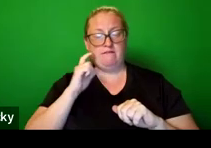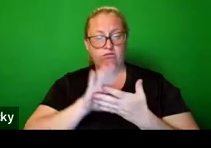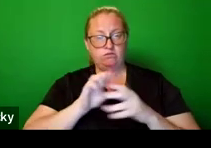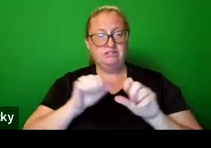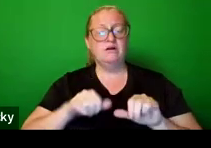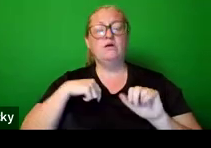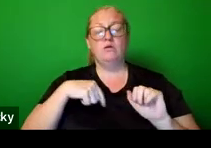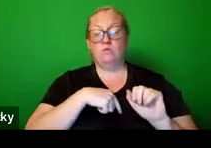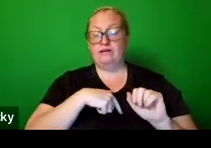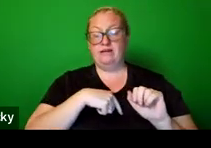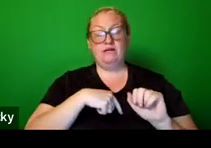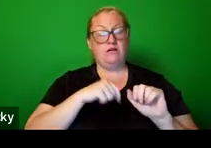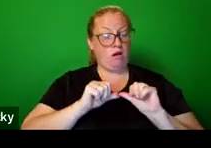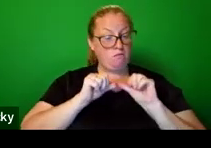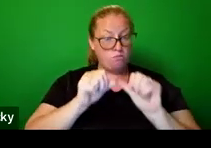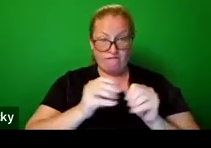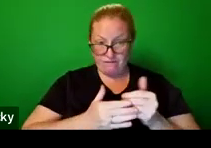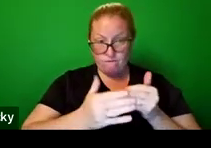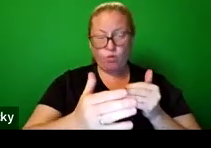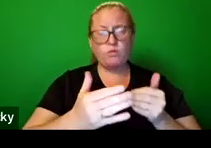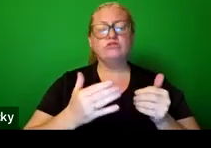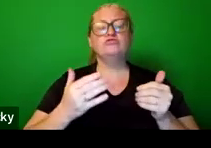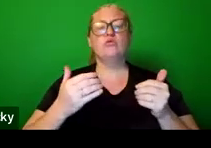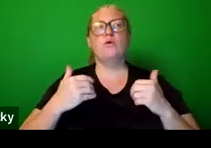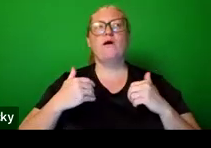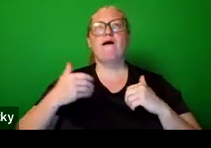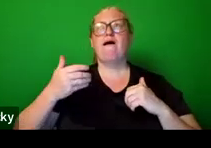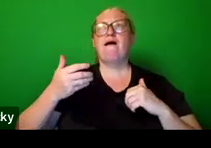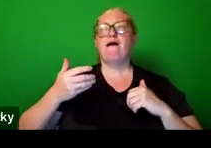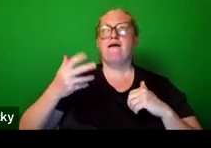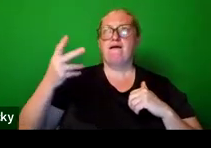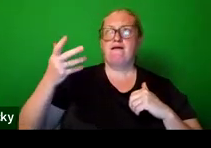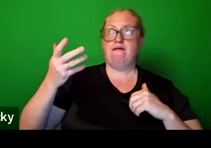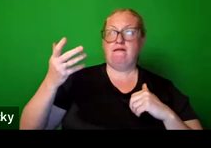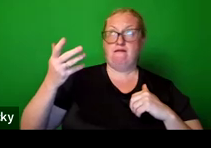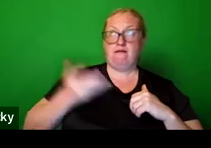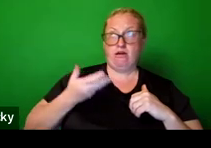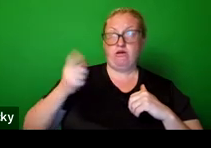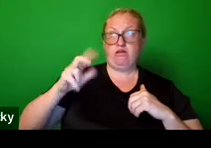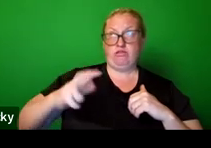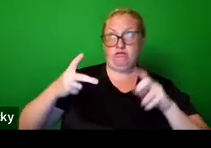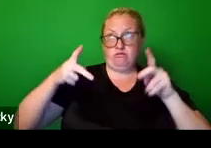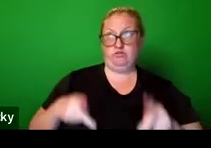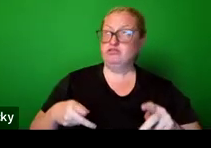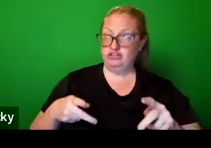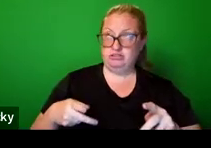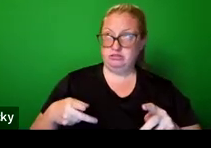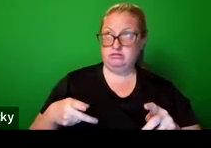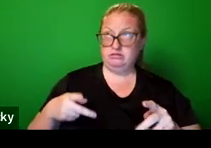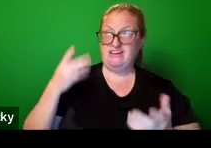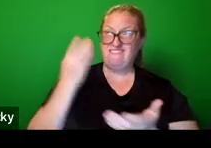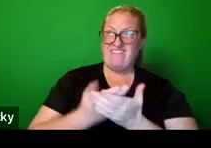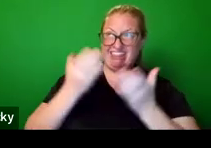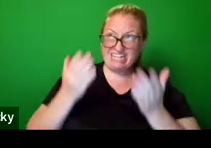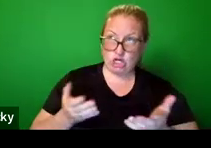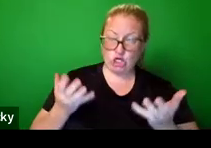We are moving forward. So having a third party validator to come, the way I understand it,